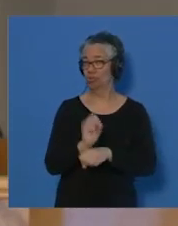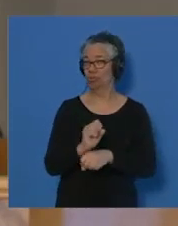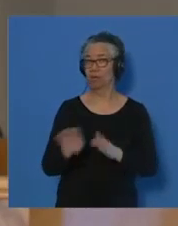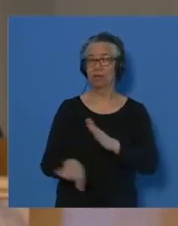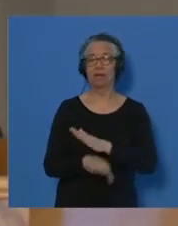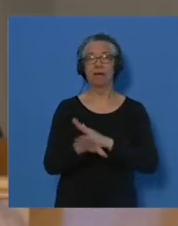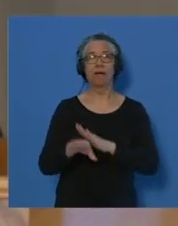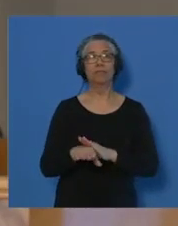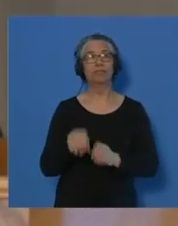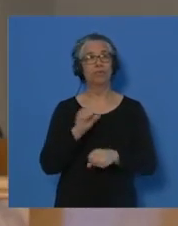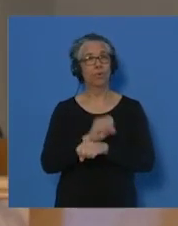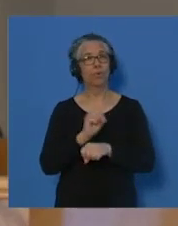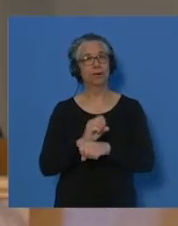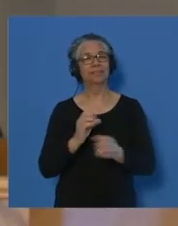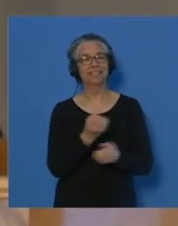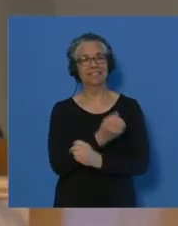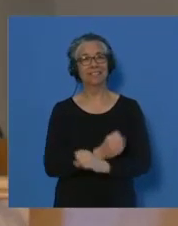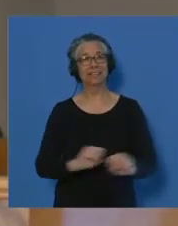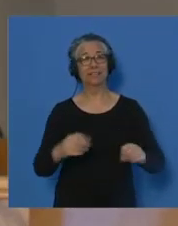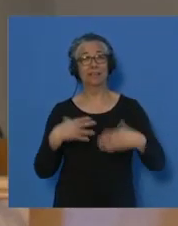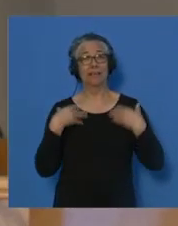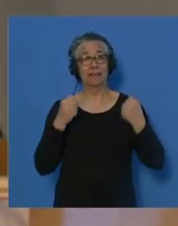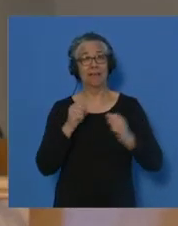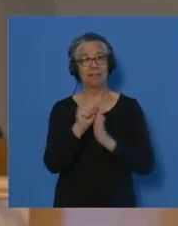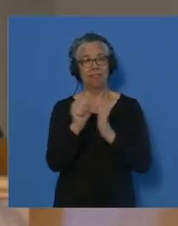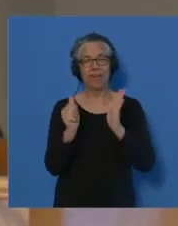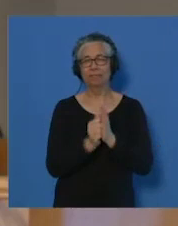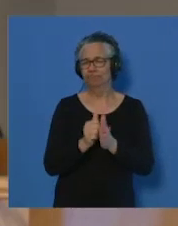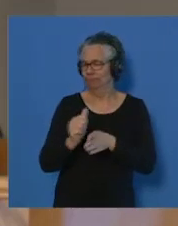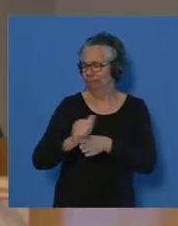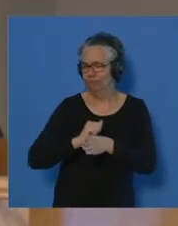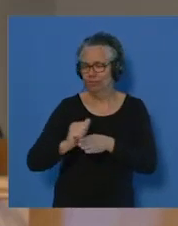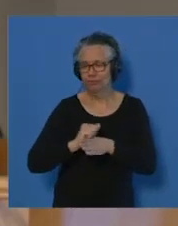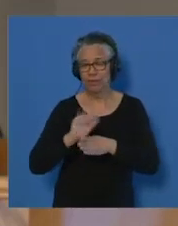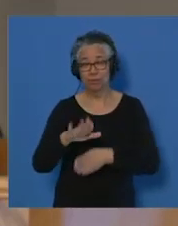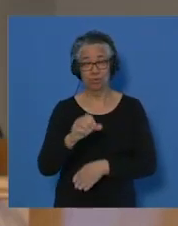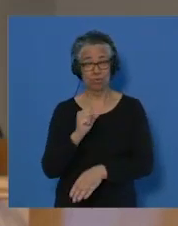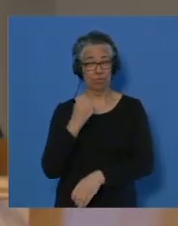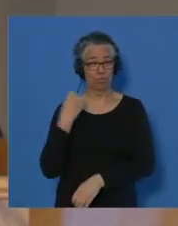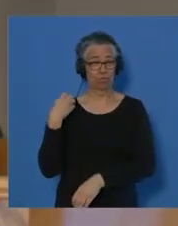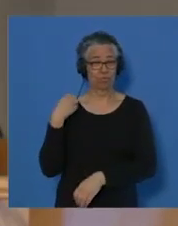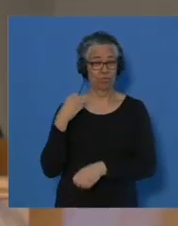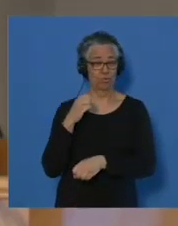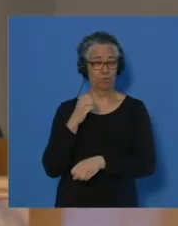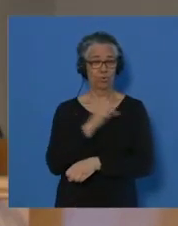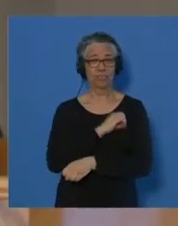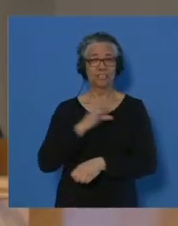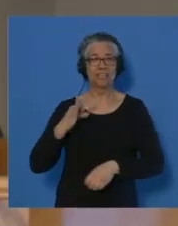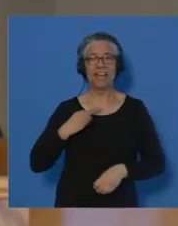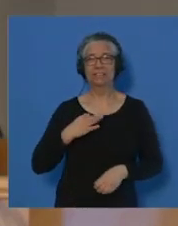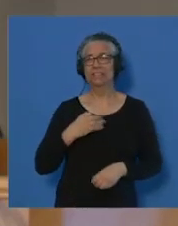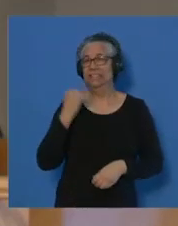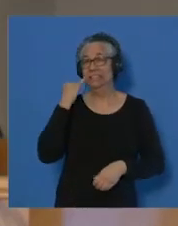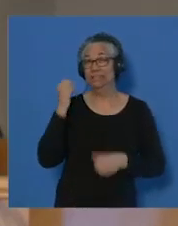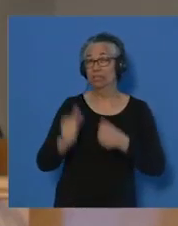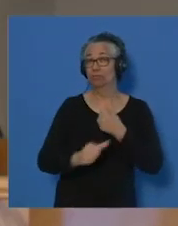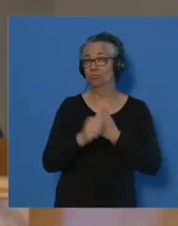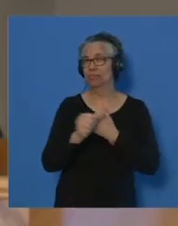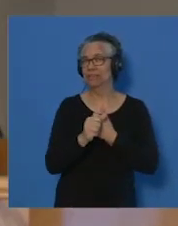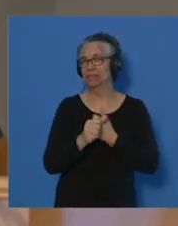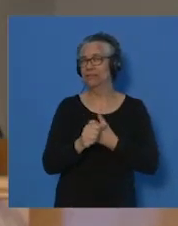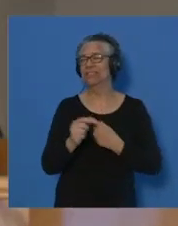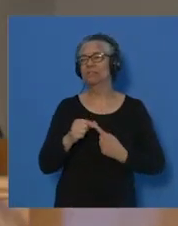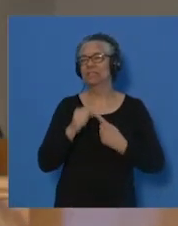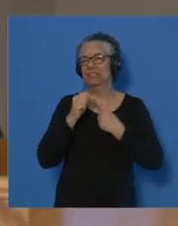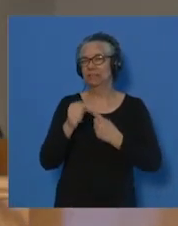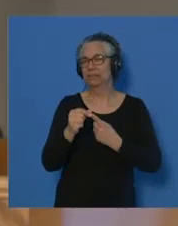Health Act to train your employees in this regard whenever there is a risk to their health and safety, such as that's presented